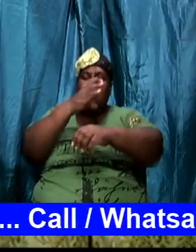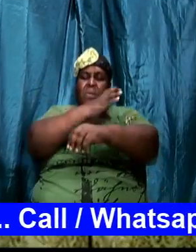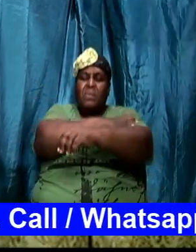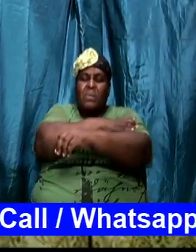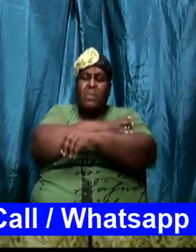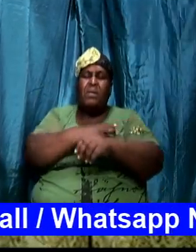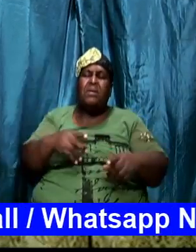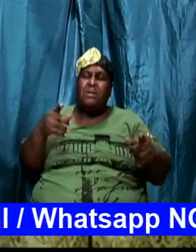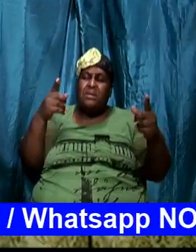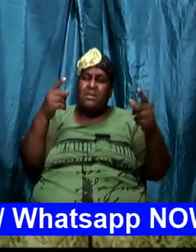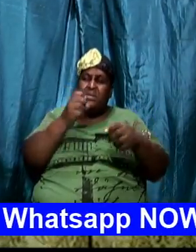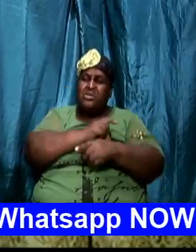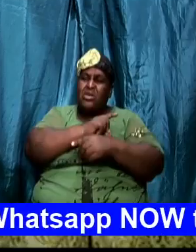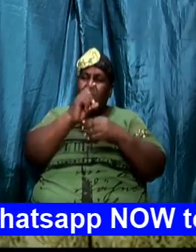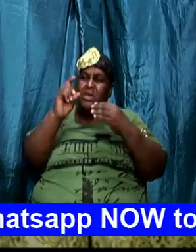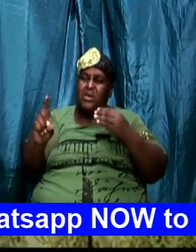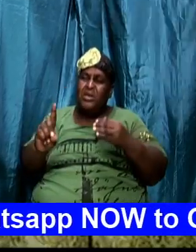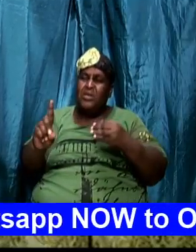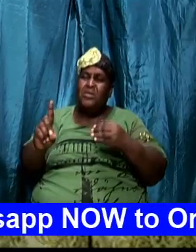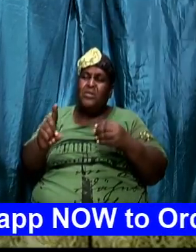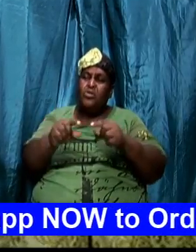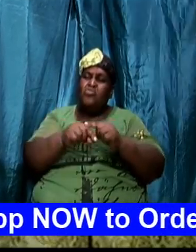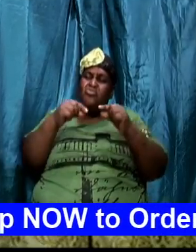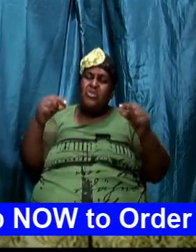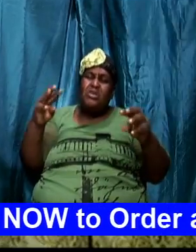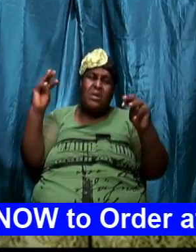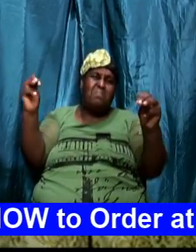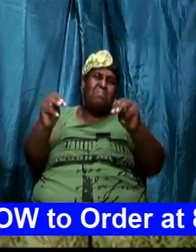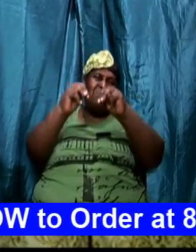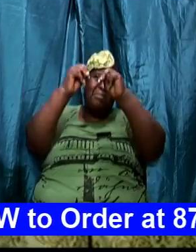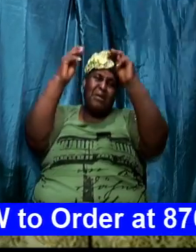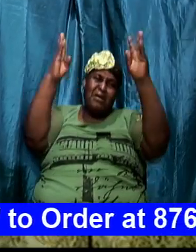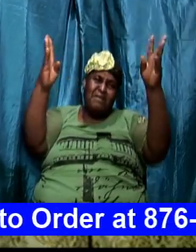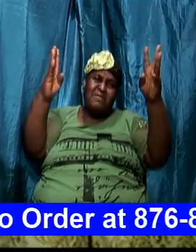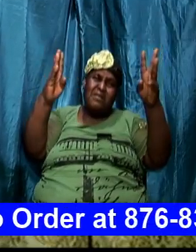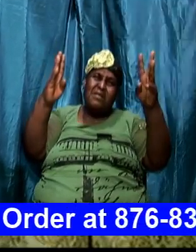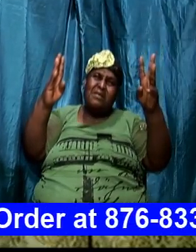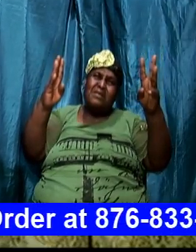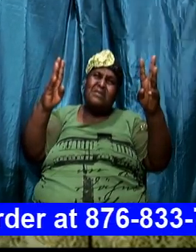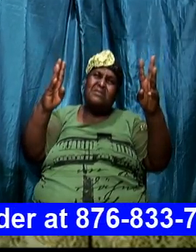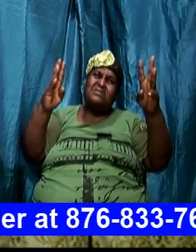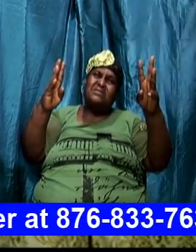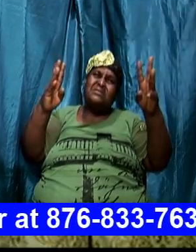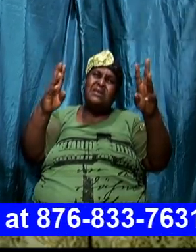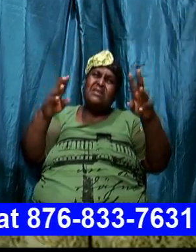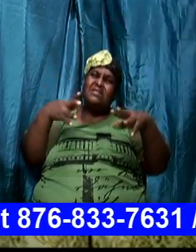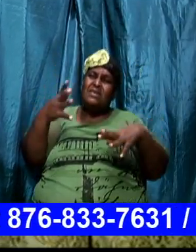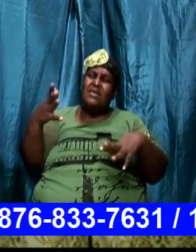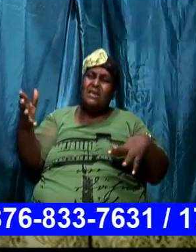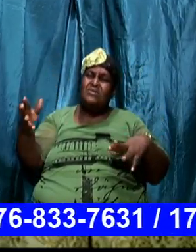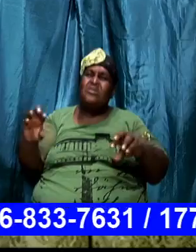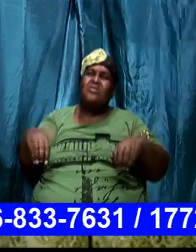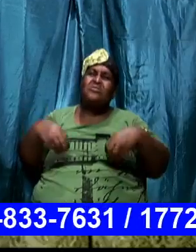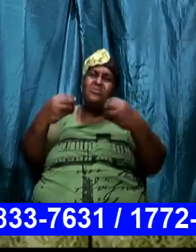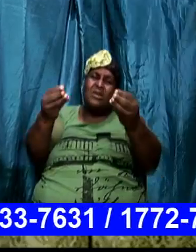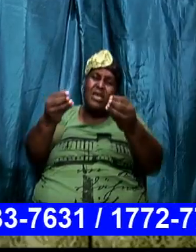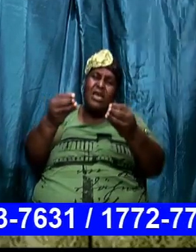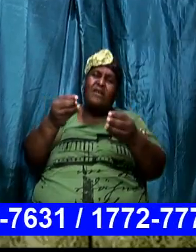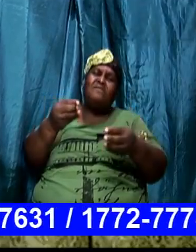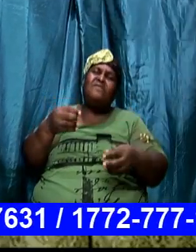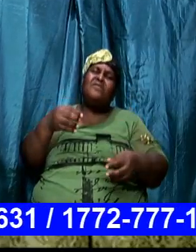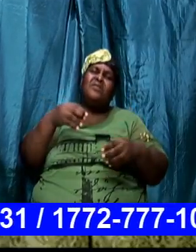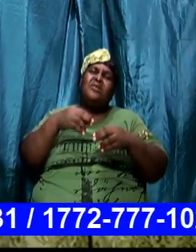great and marvelous things to grant the deliverance of his